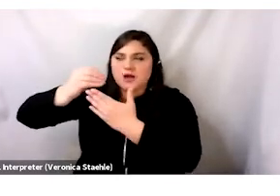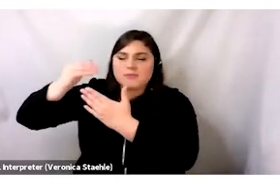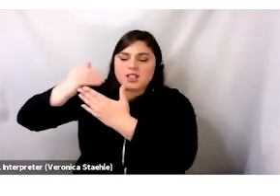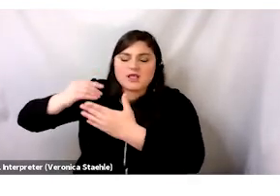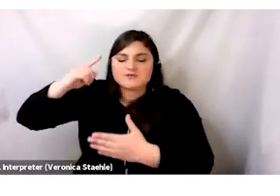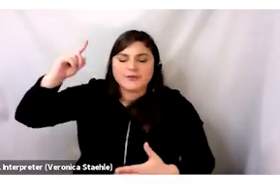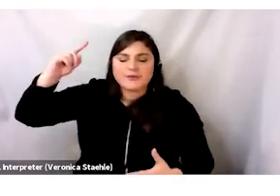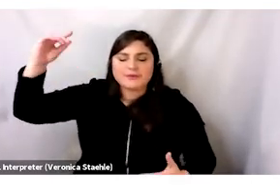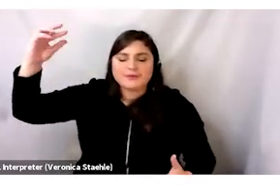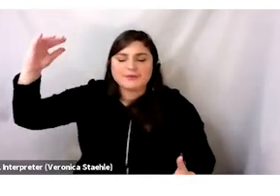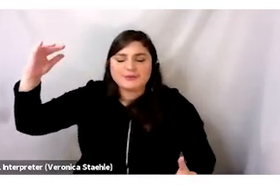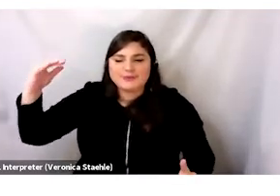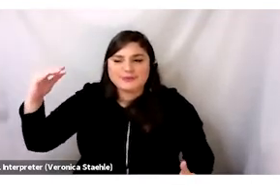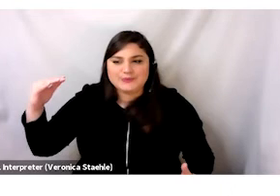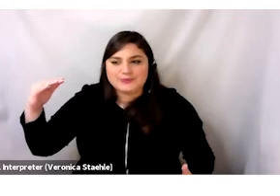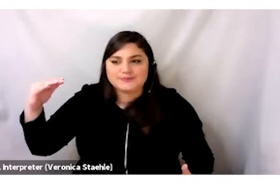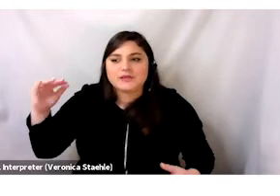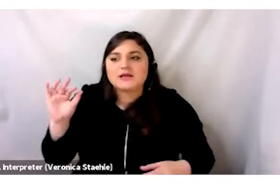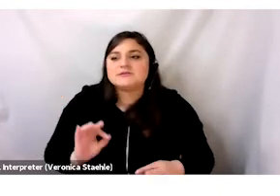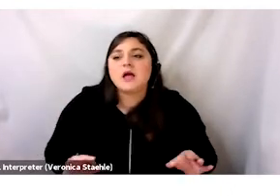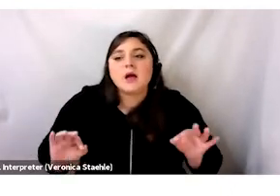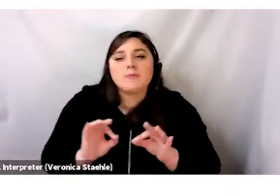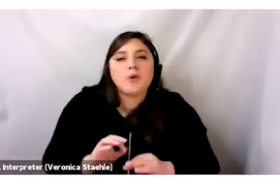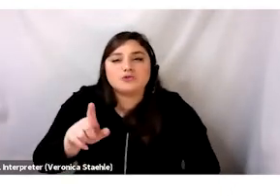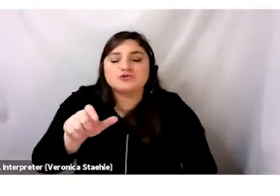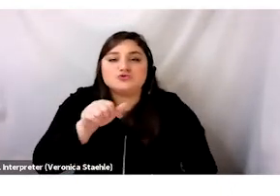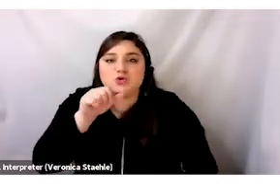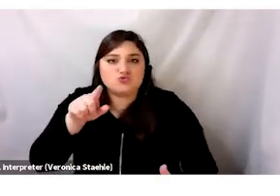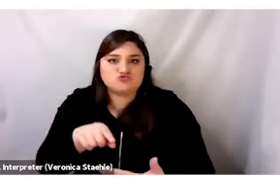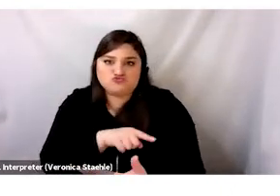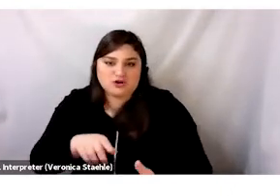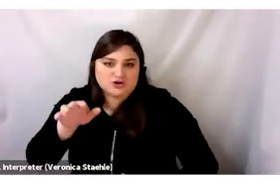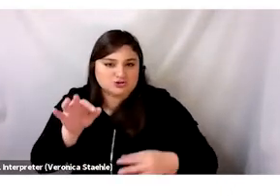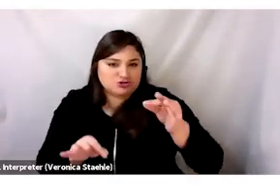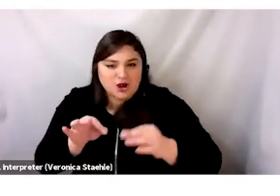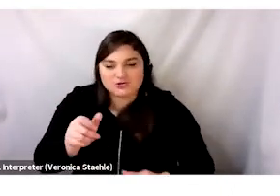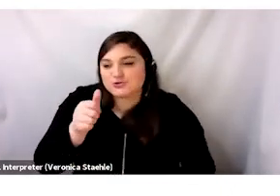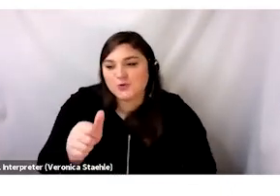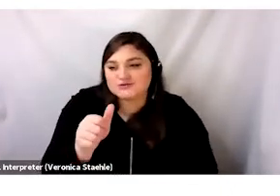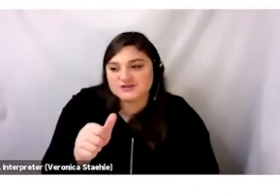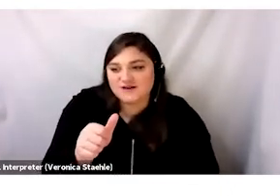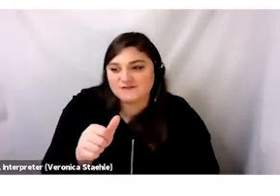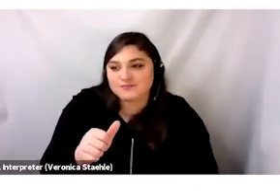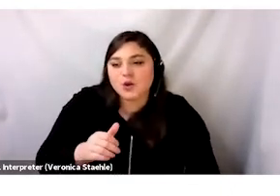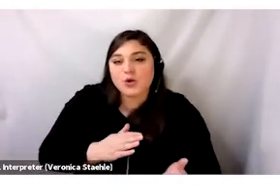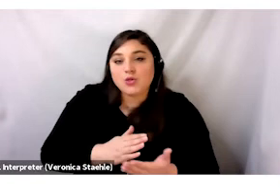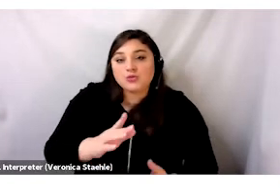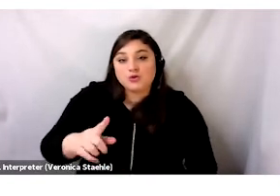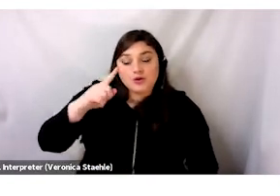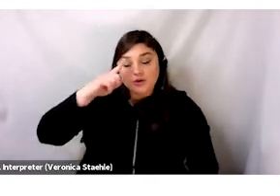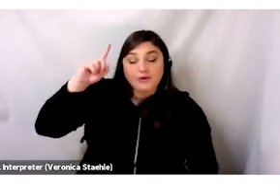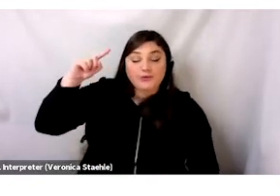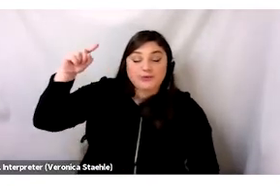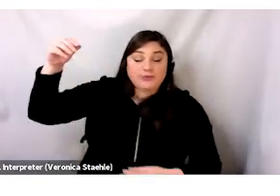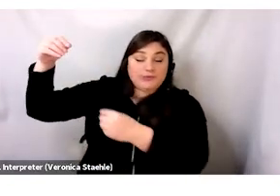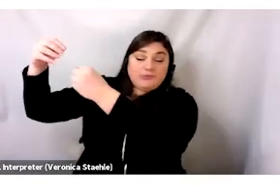or to berate yourself about that. Even in that active realization, you have already exercised your muscle of mindfulness. So